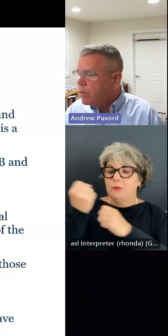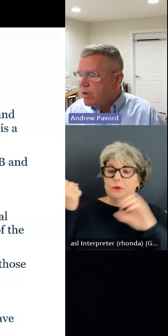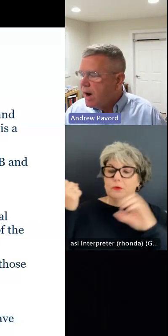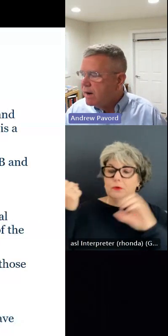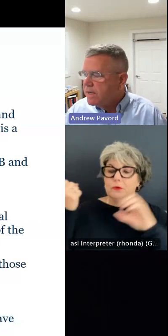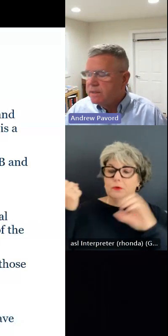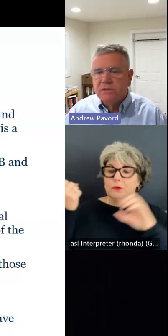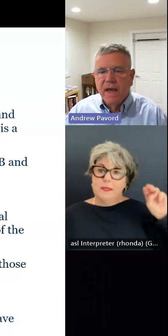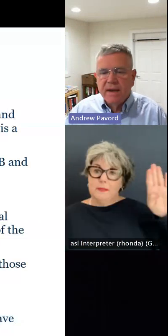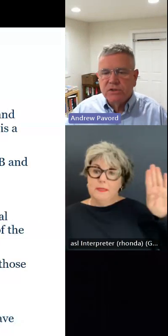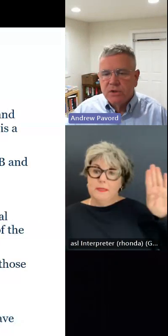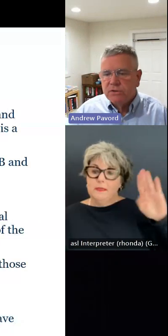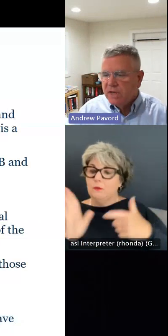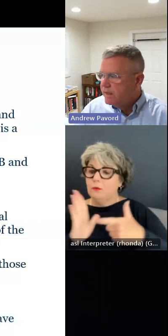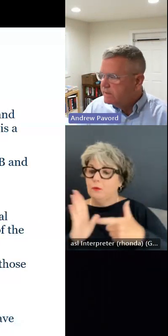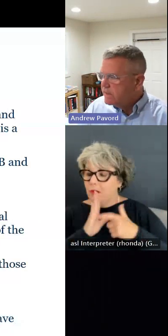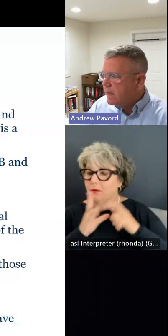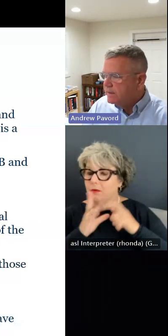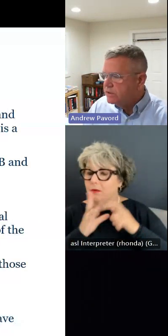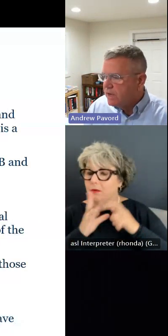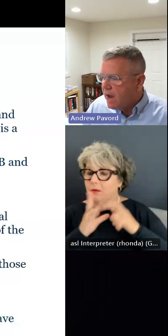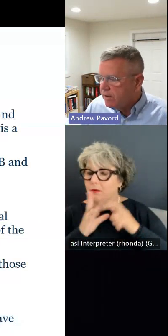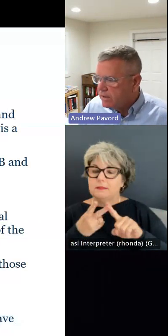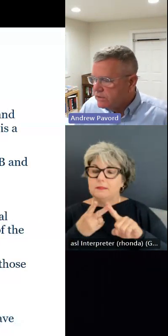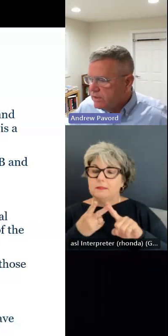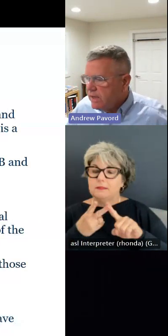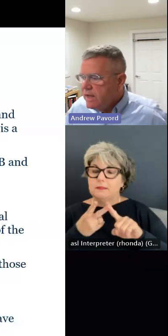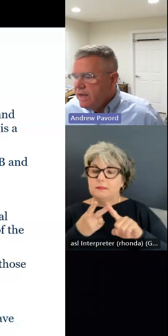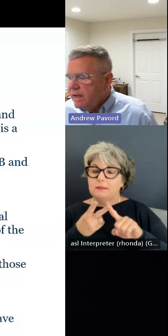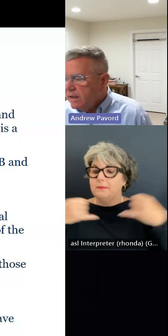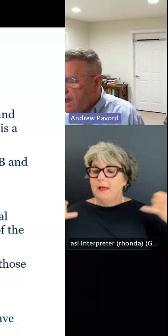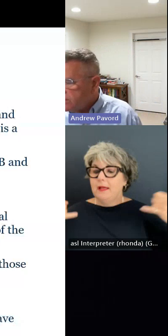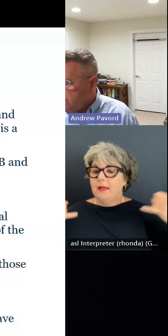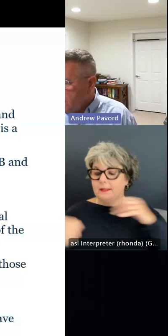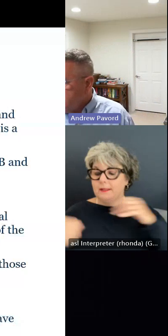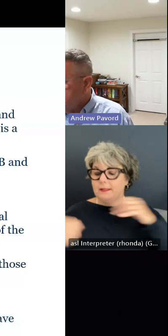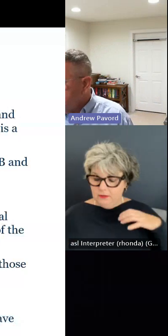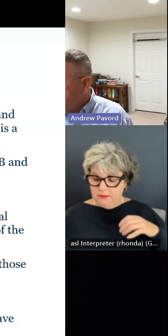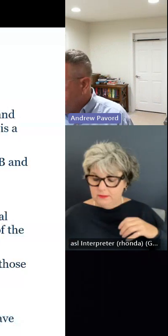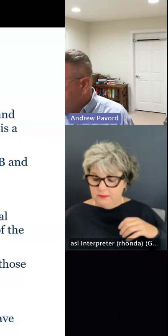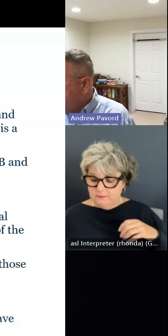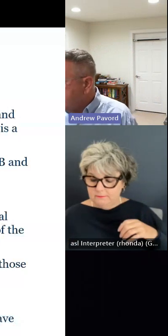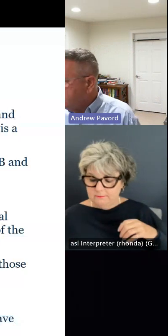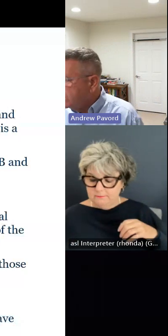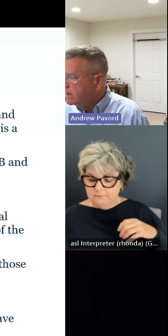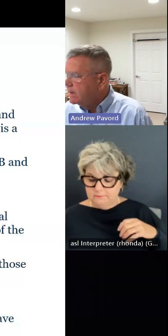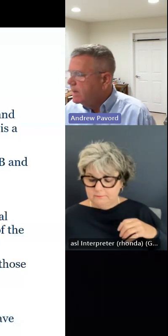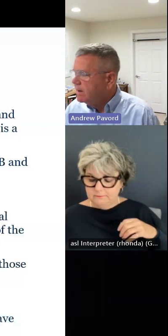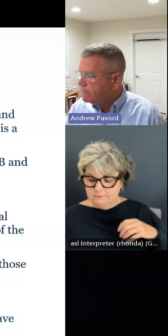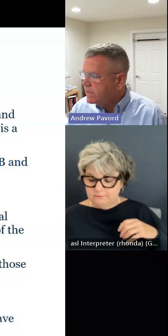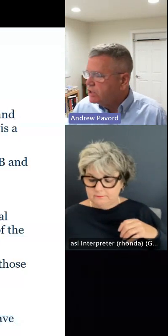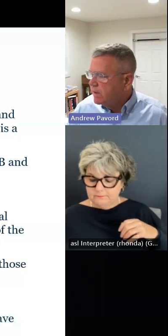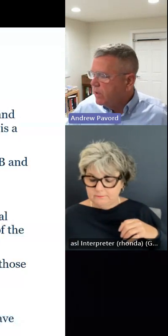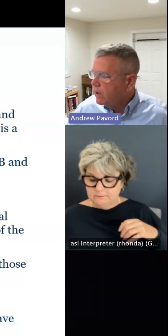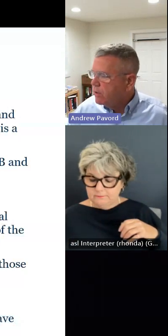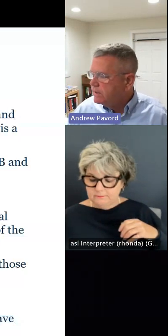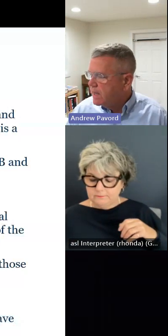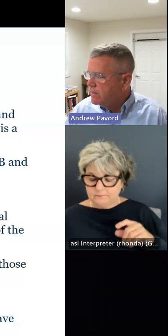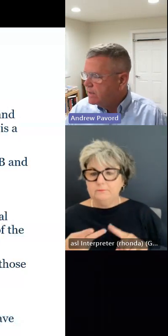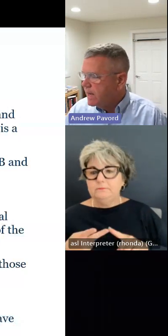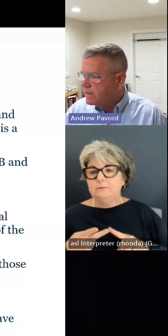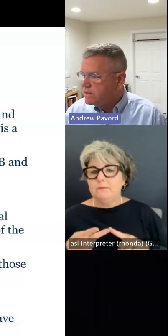submission requirements and associated deadlines to Congress. It allows the agencies to be more accurate and efficient